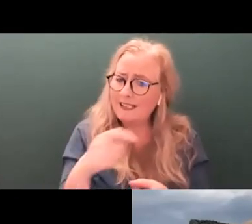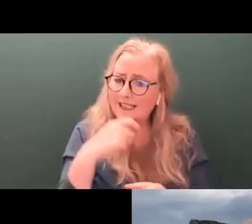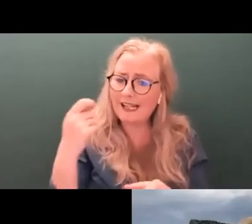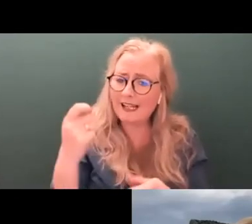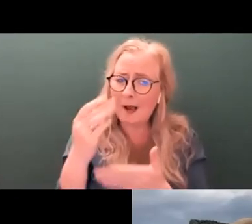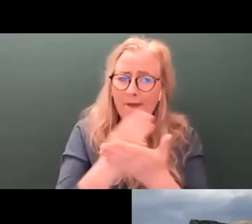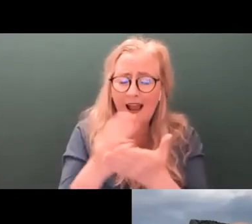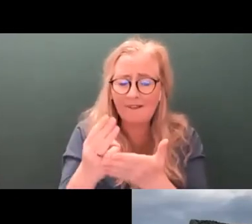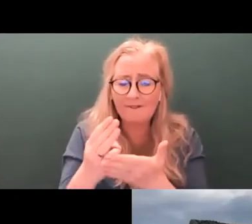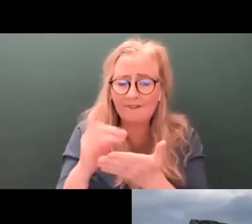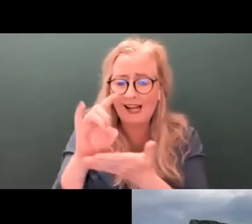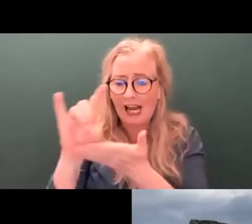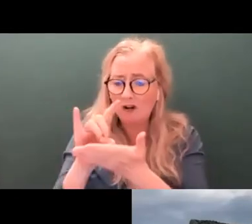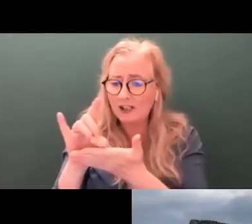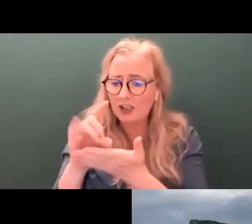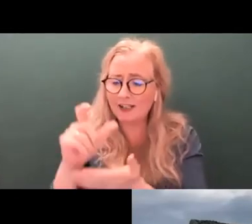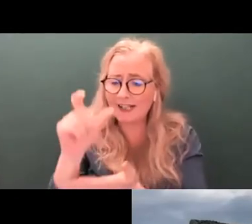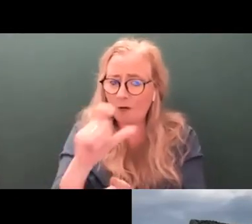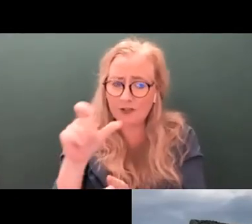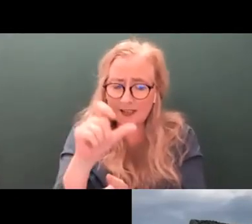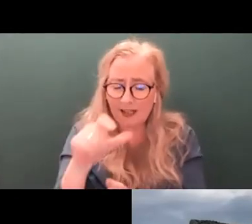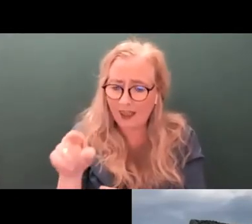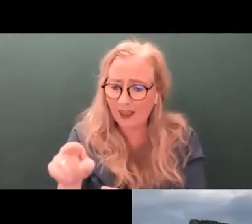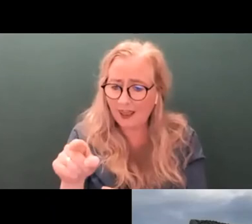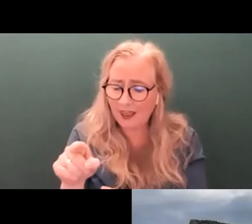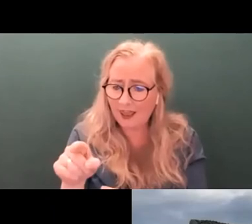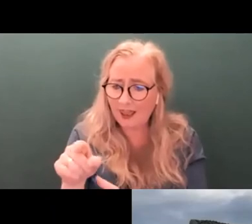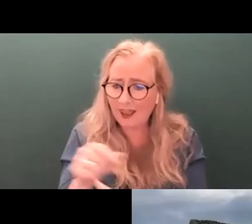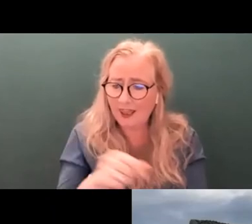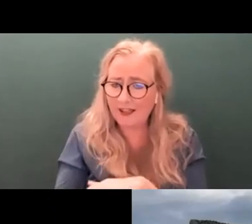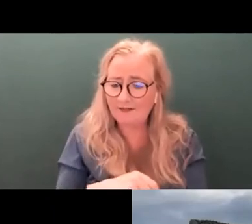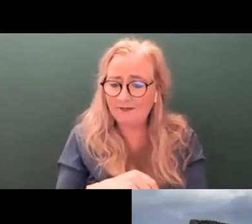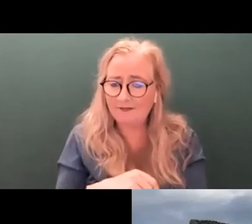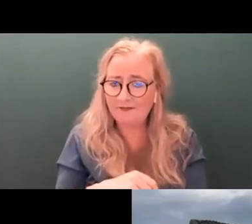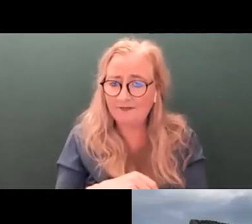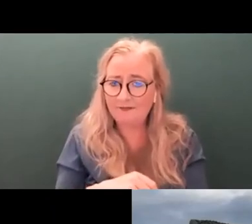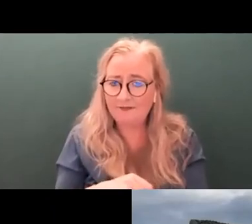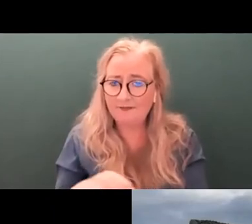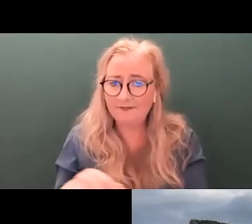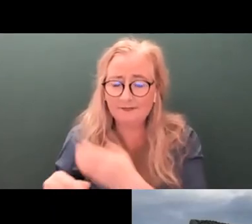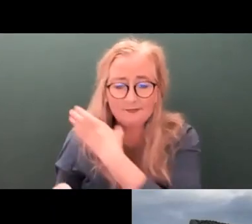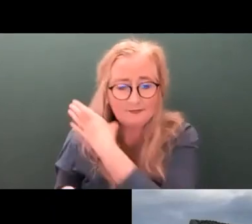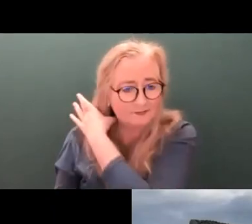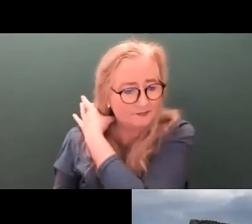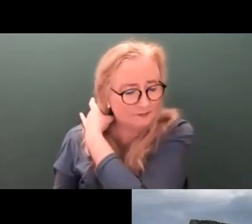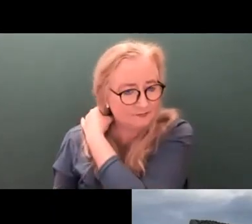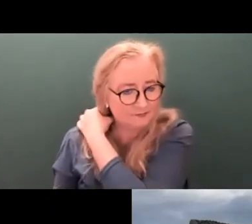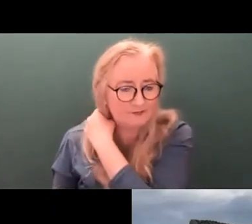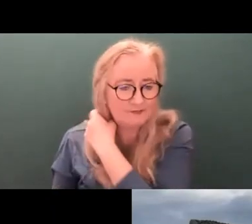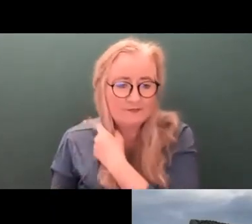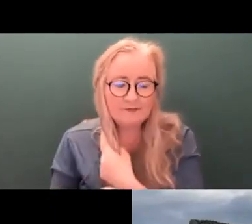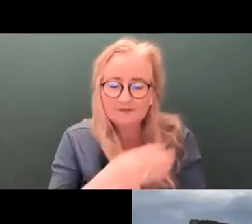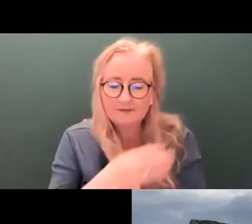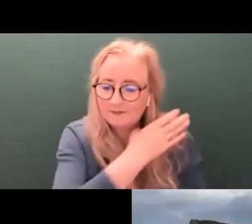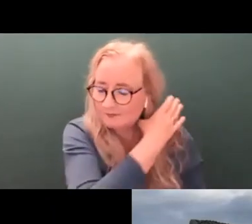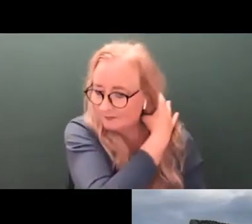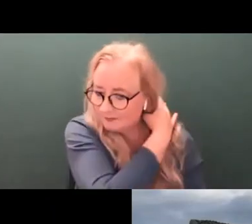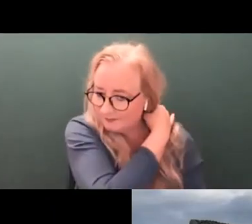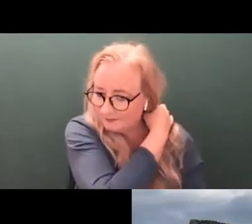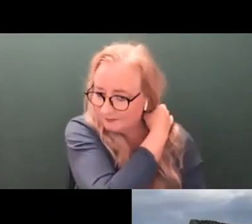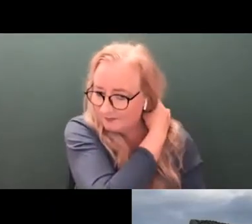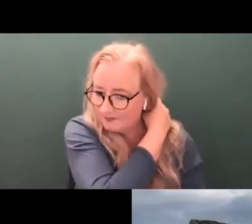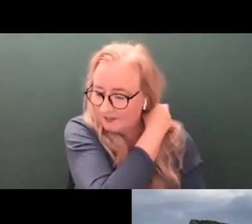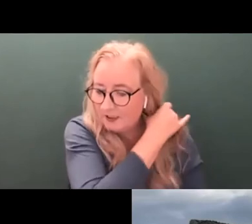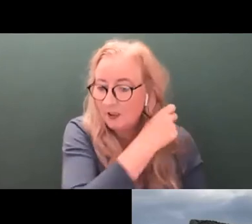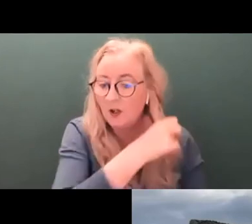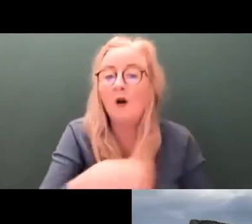Council in relation to colleagues and friends here in the audience that would be helpful? Well, we have a